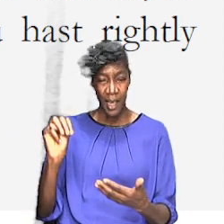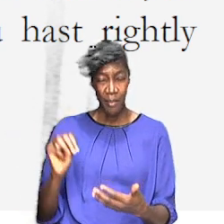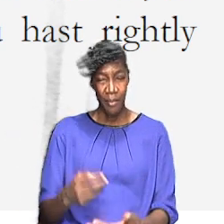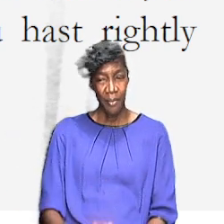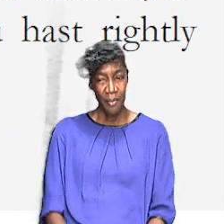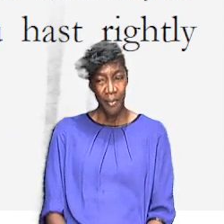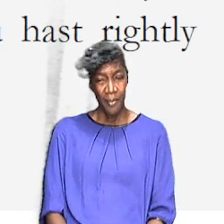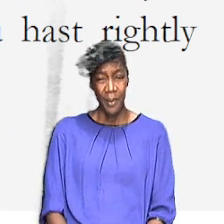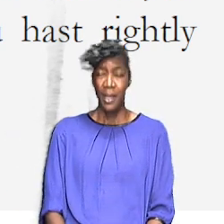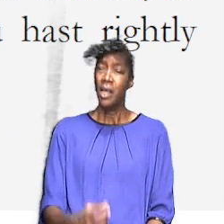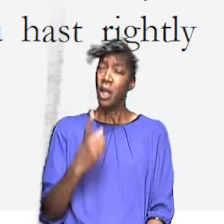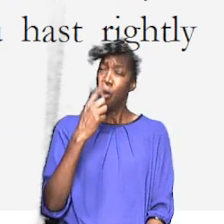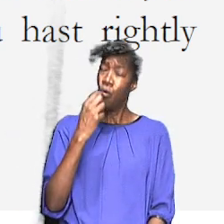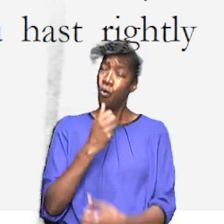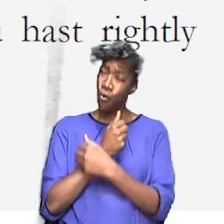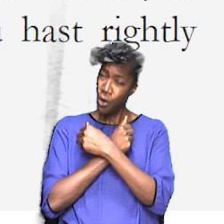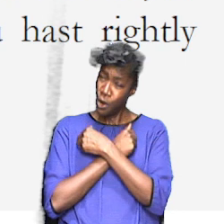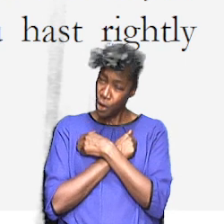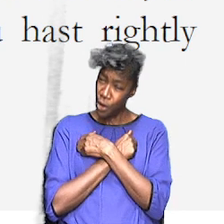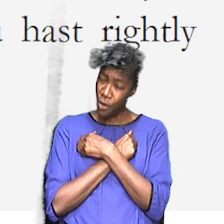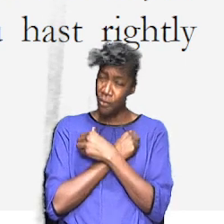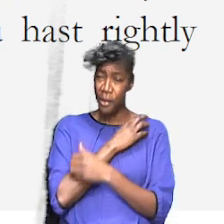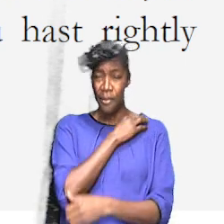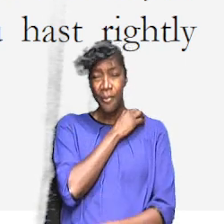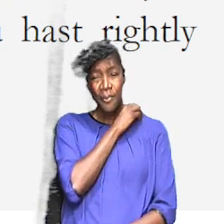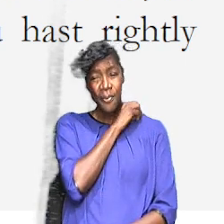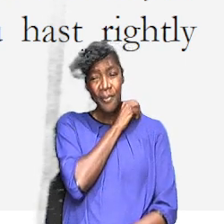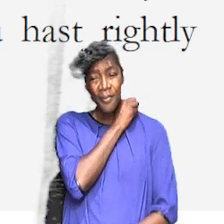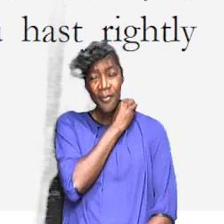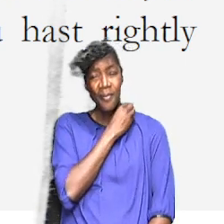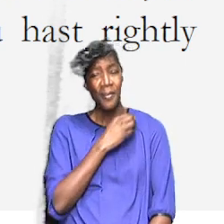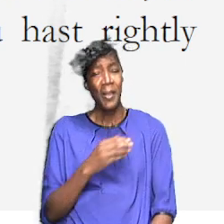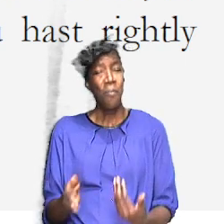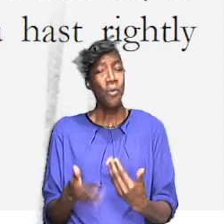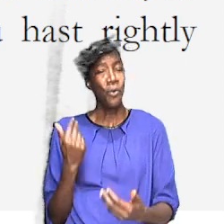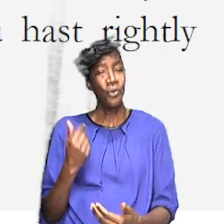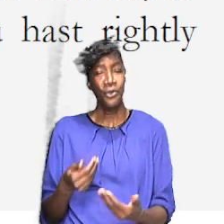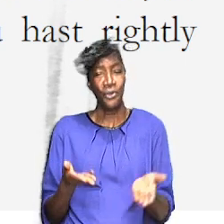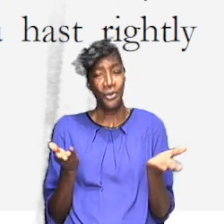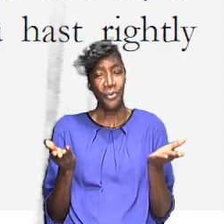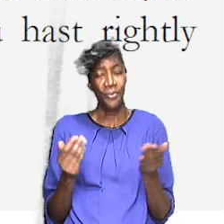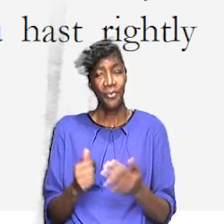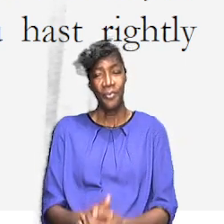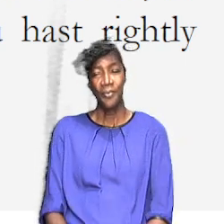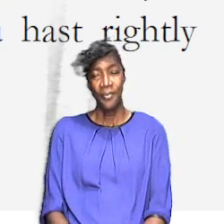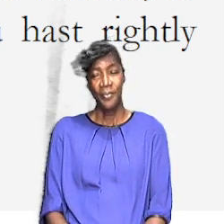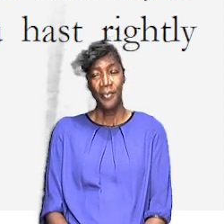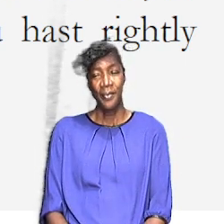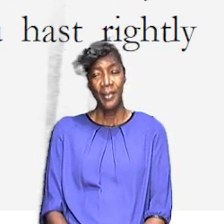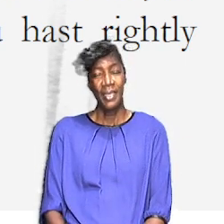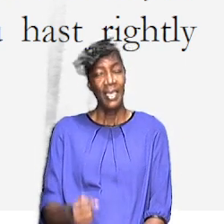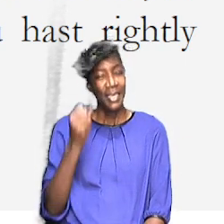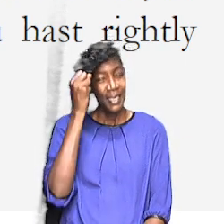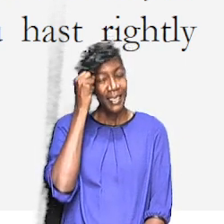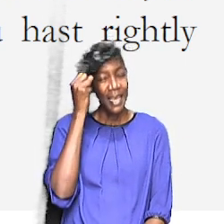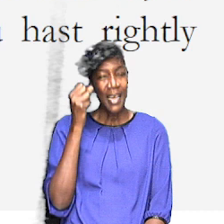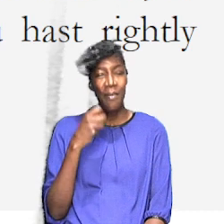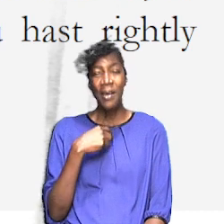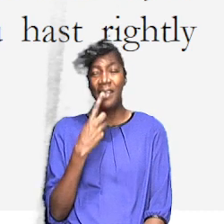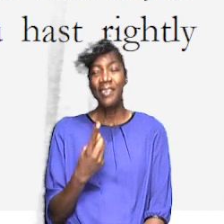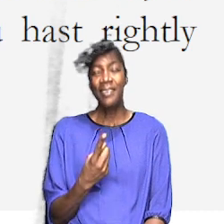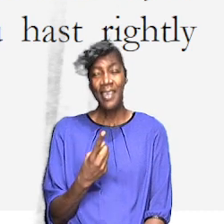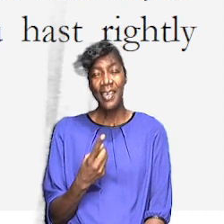them will love him the most? And Simon said, I know the response,